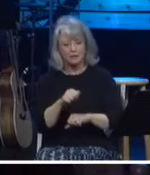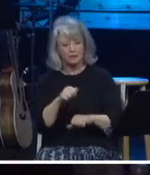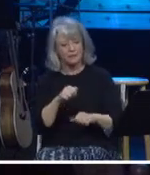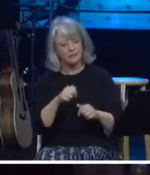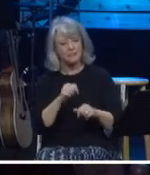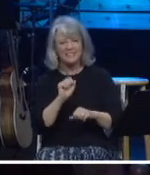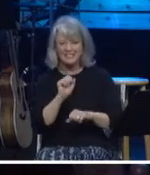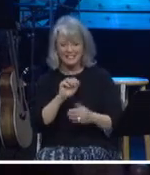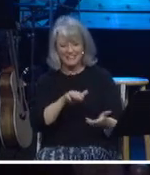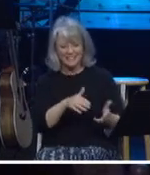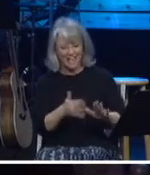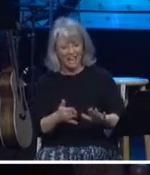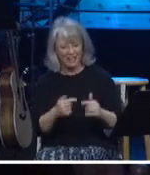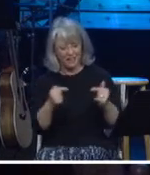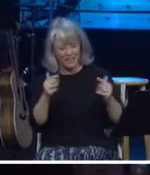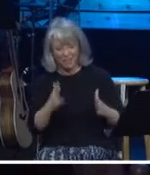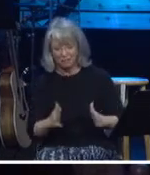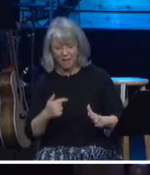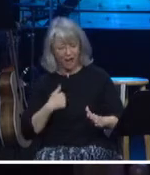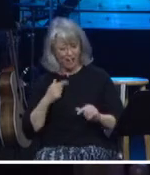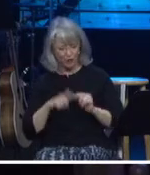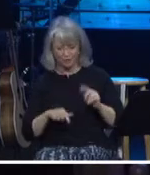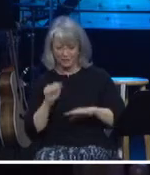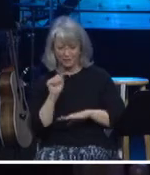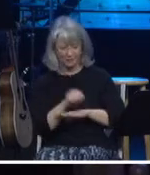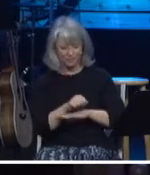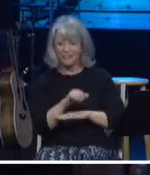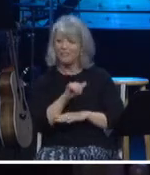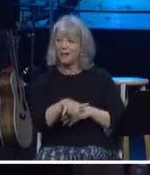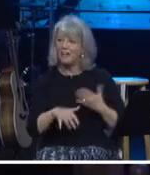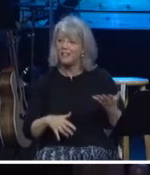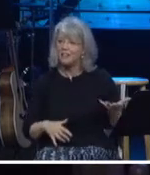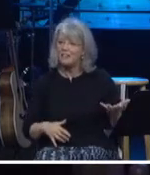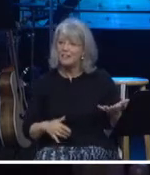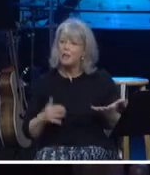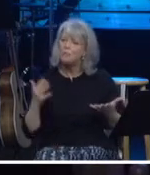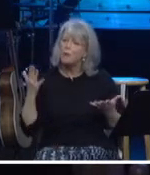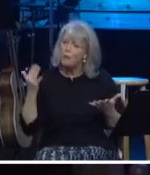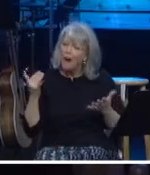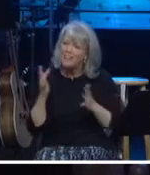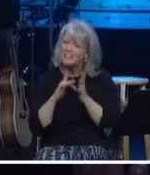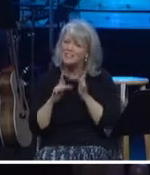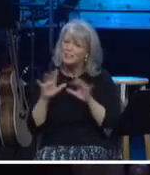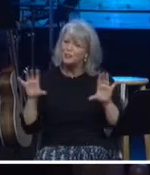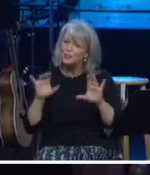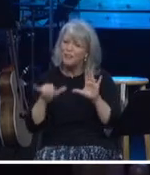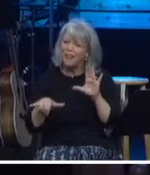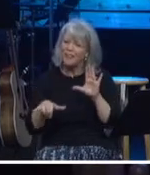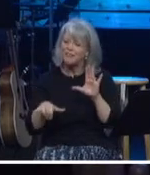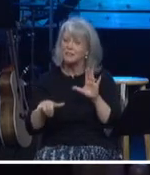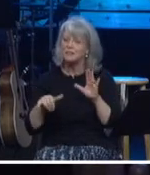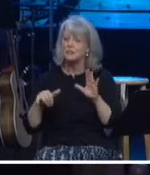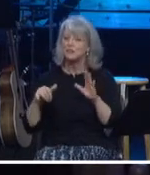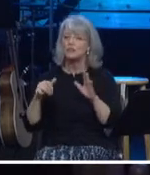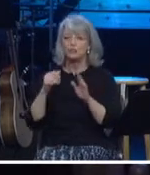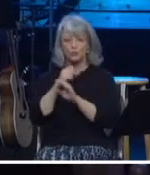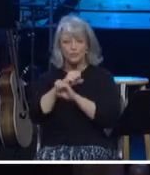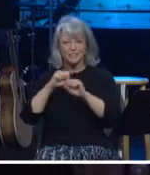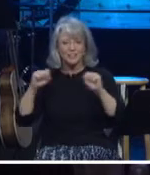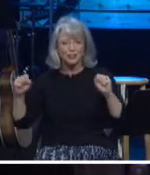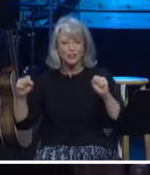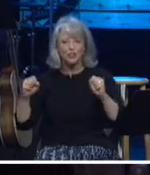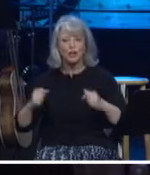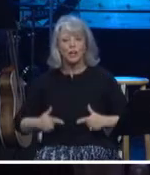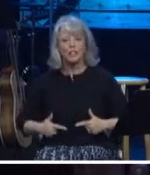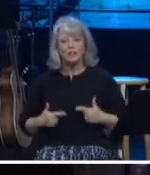defeat. Why does he do this? To secure life. To give eternal